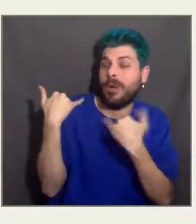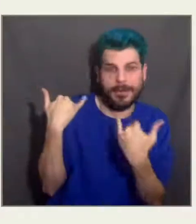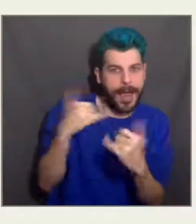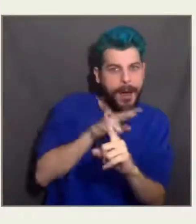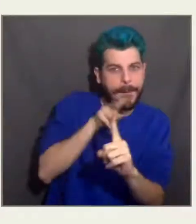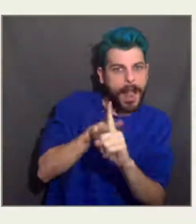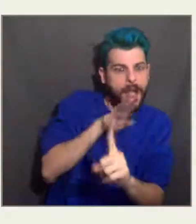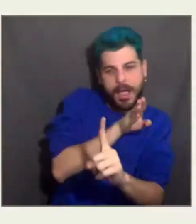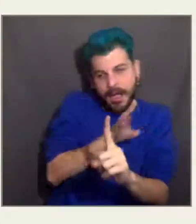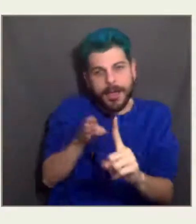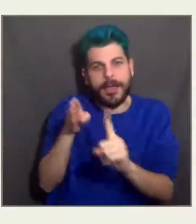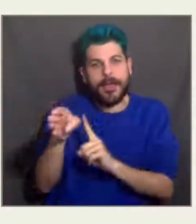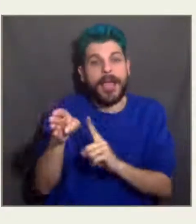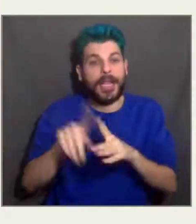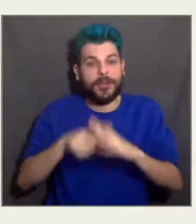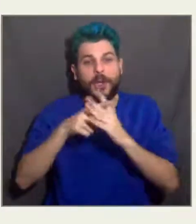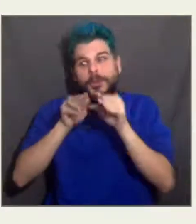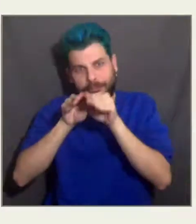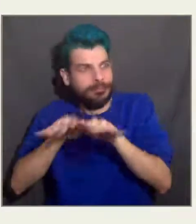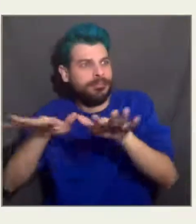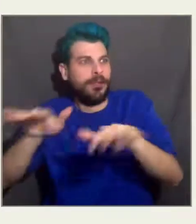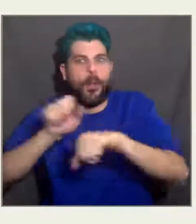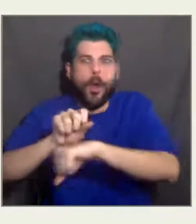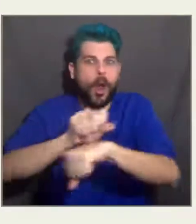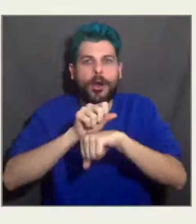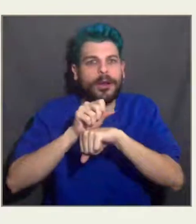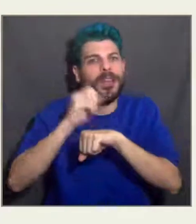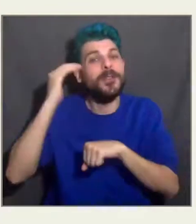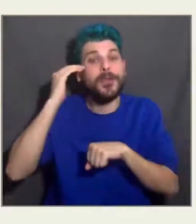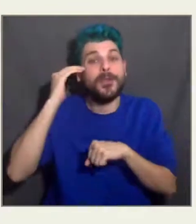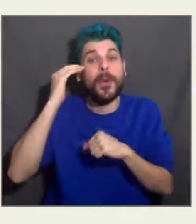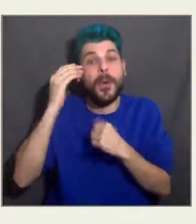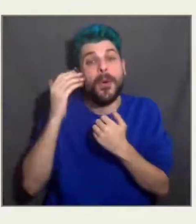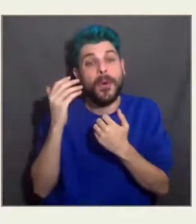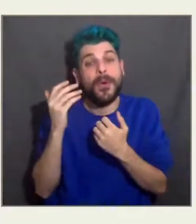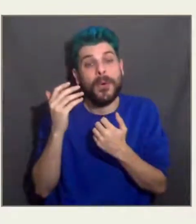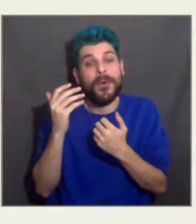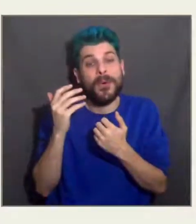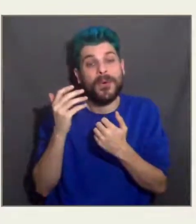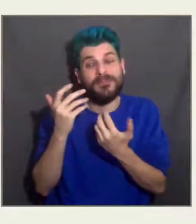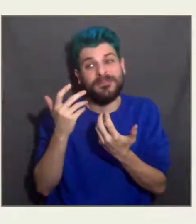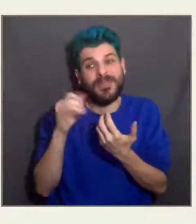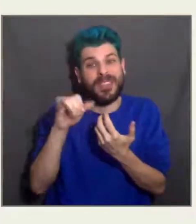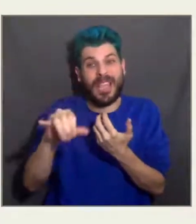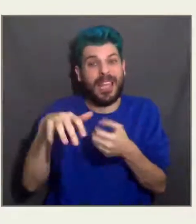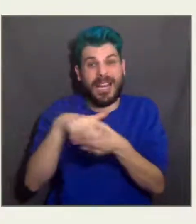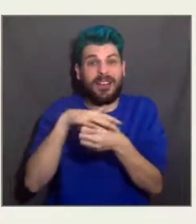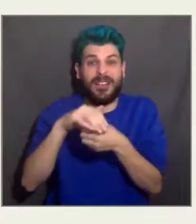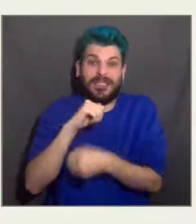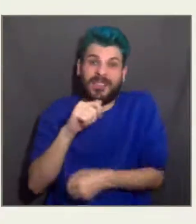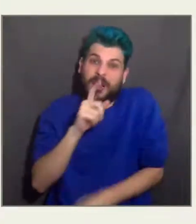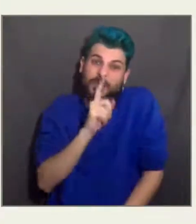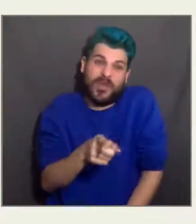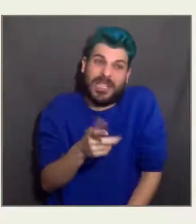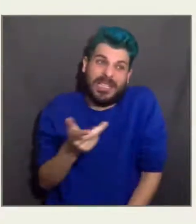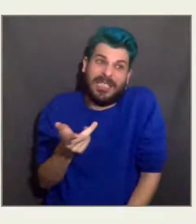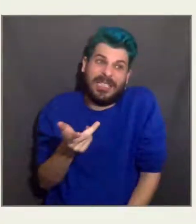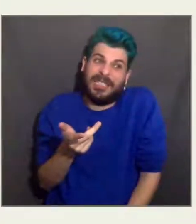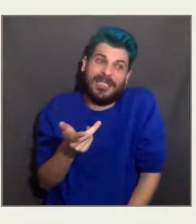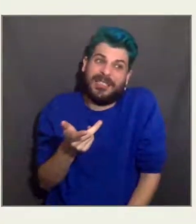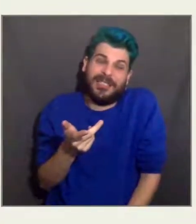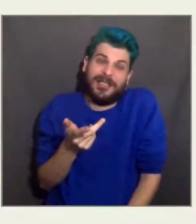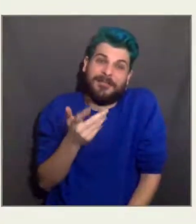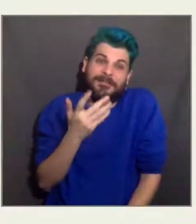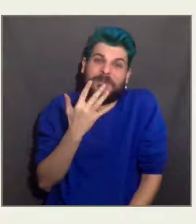know the trades has not been an inviting environment. I grew up working